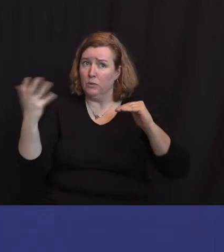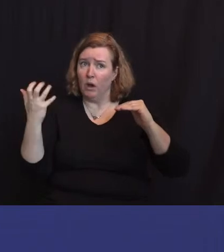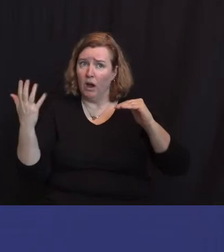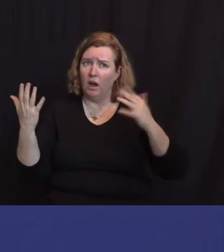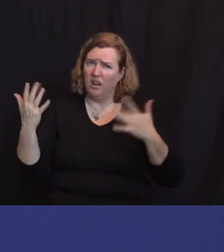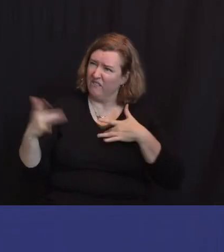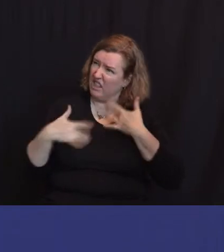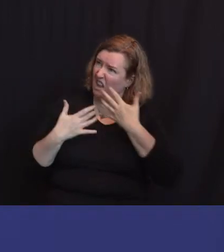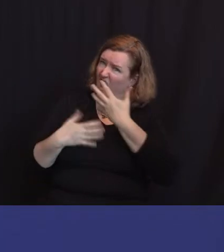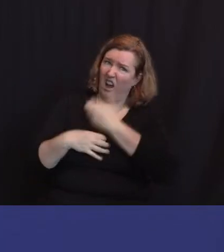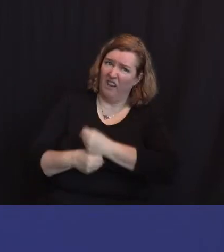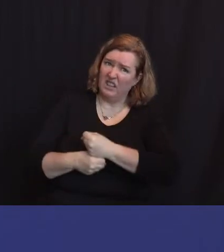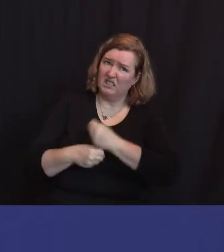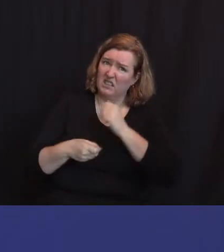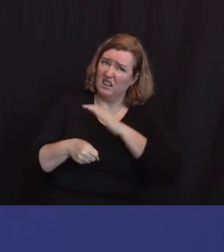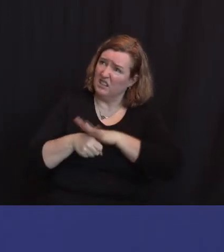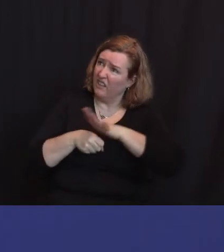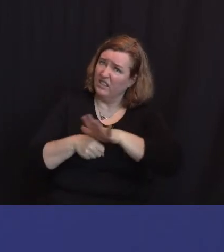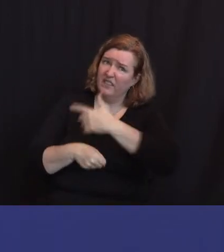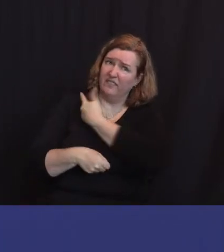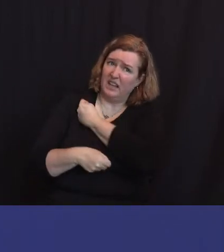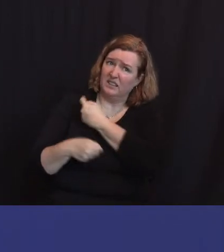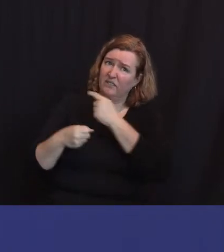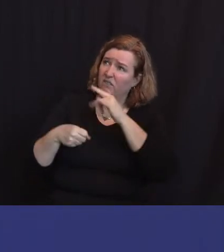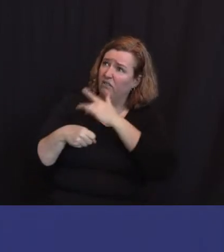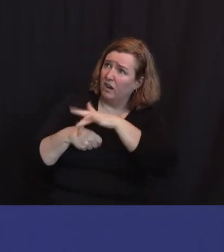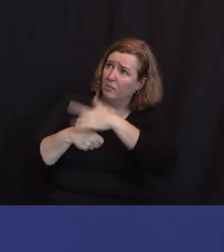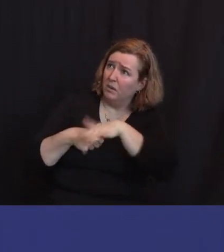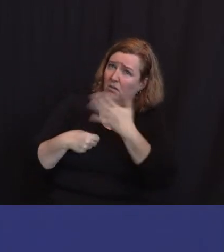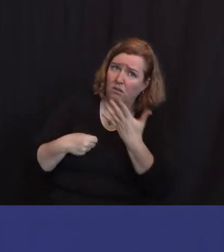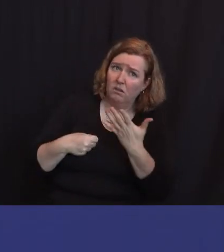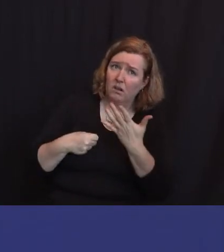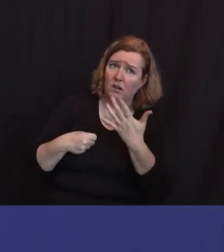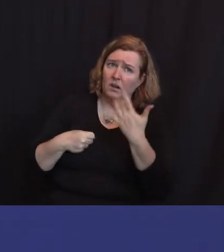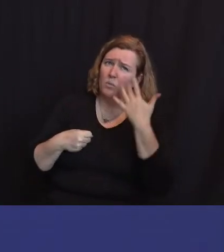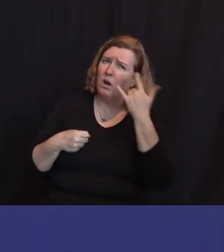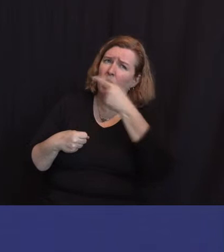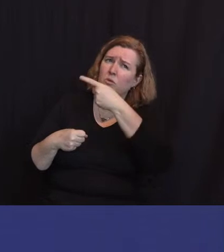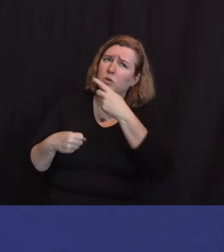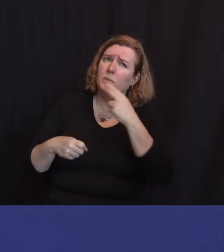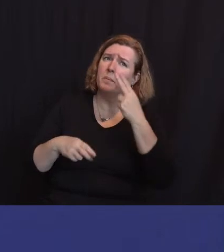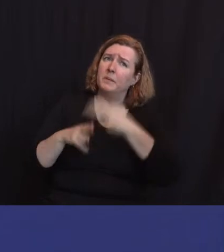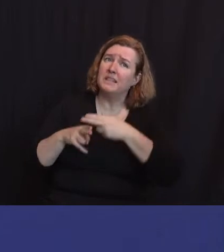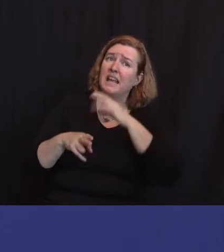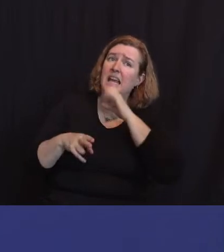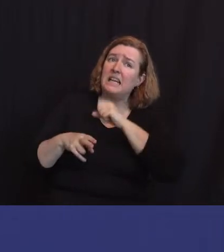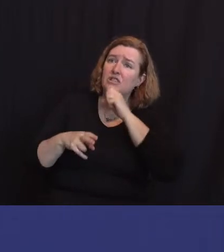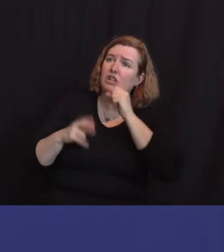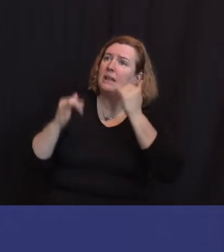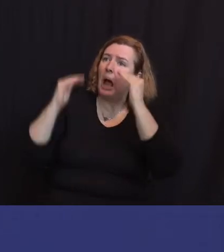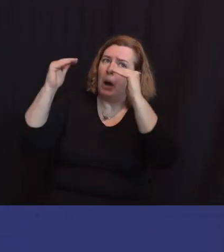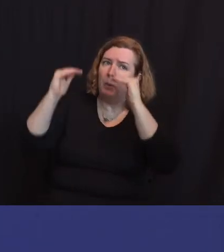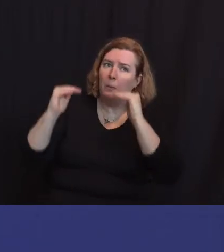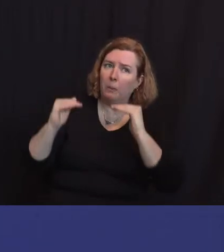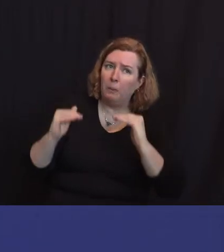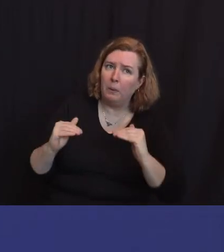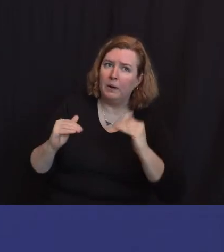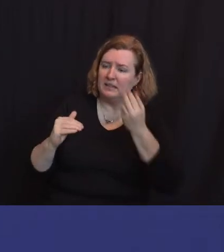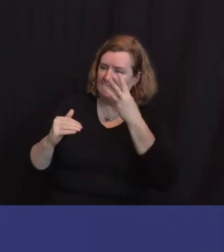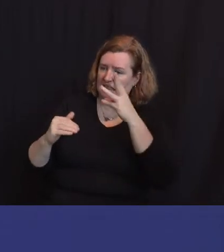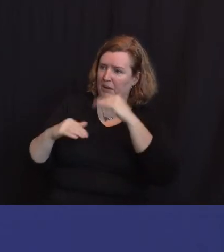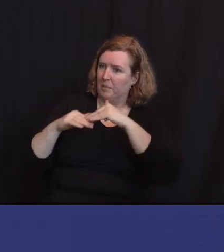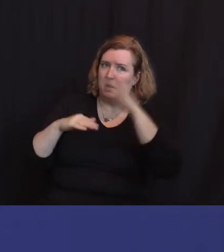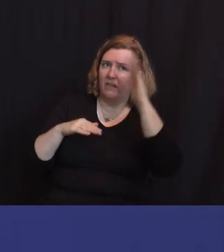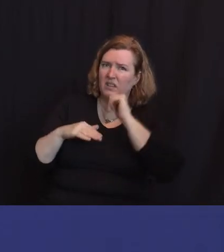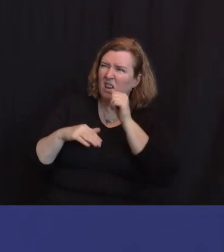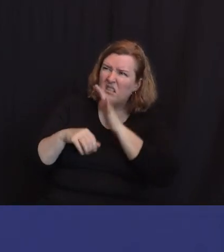enough vaccines available to support the eligibility expansion to all residents age 16 and over? I mean, you noted